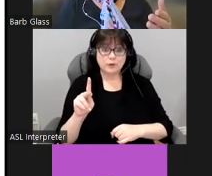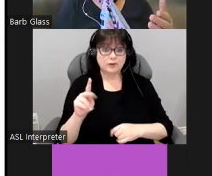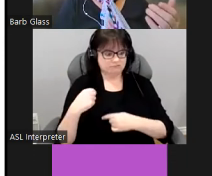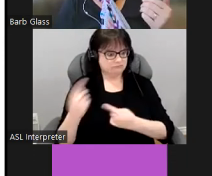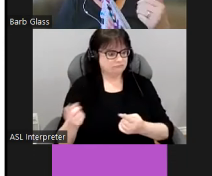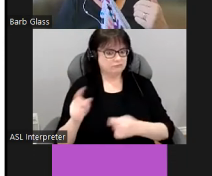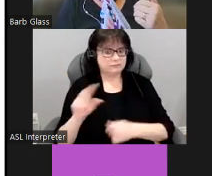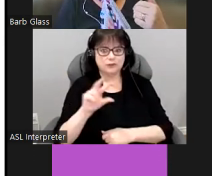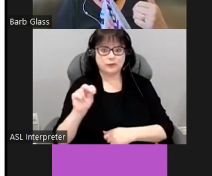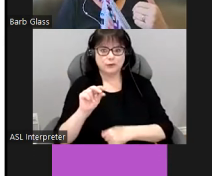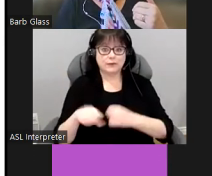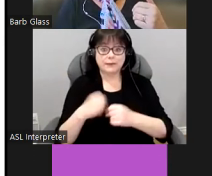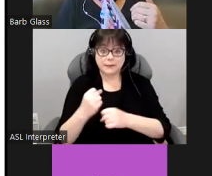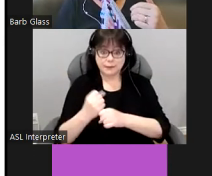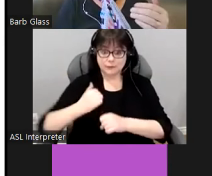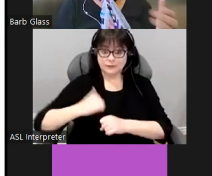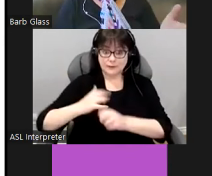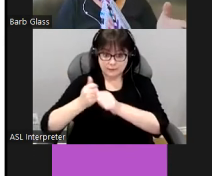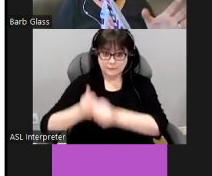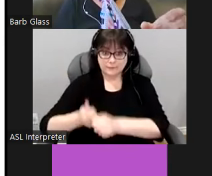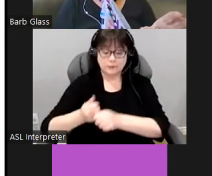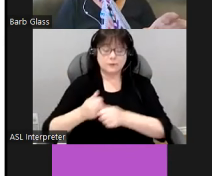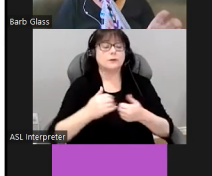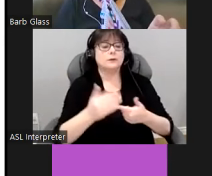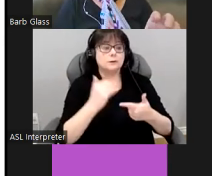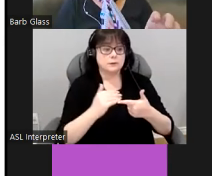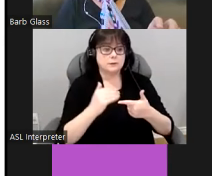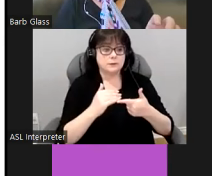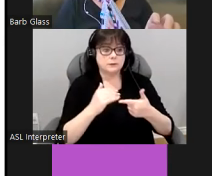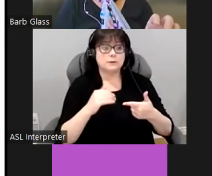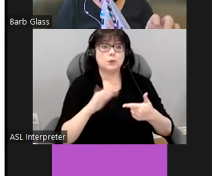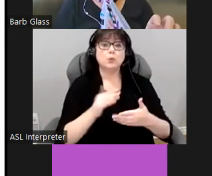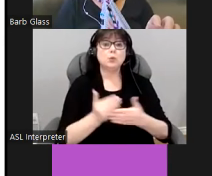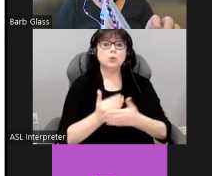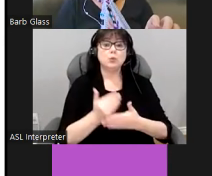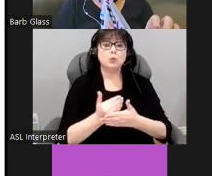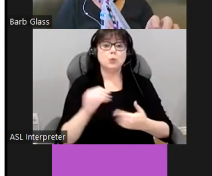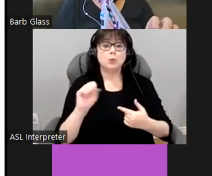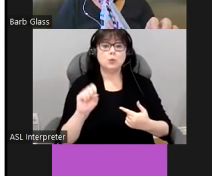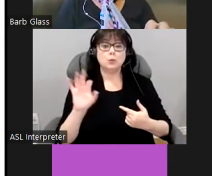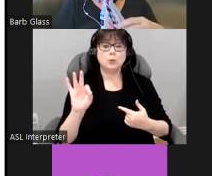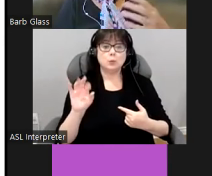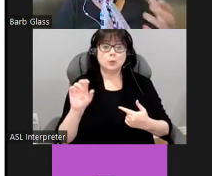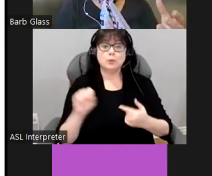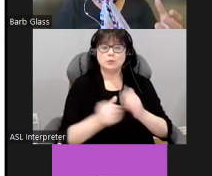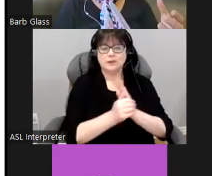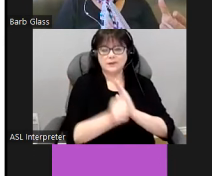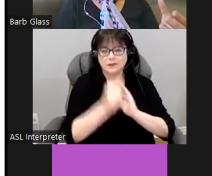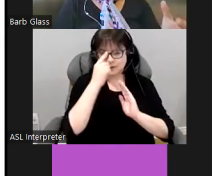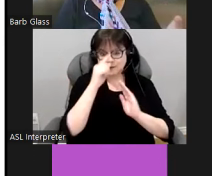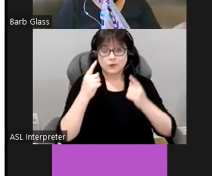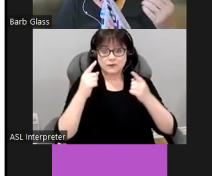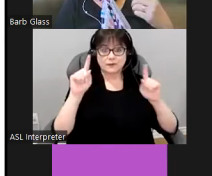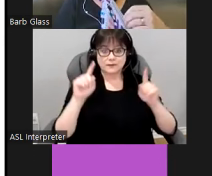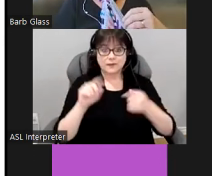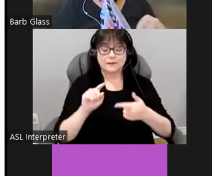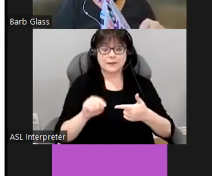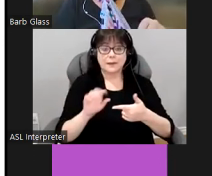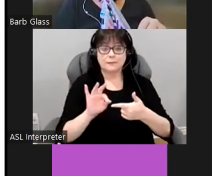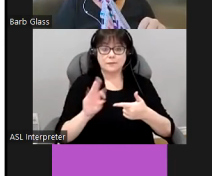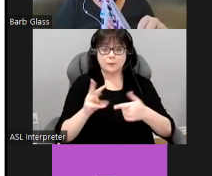or so. Secondly, a brief introduction to the new Skills for Success framework, also from the federal government, and